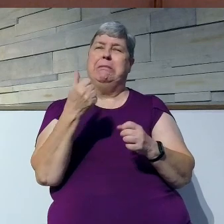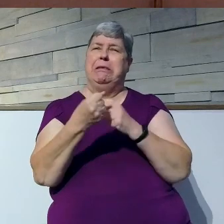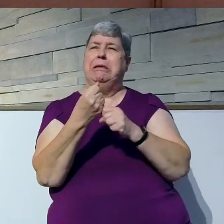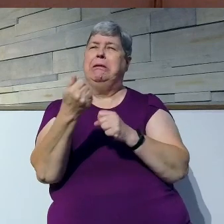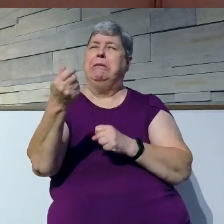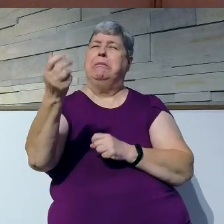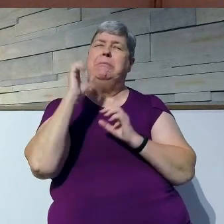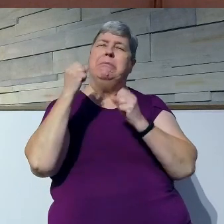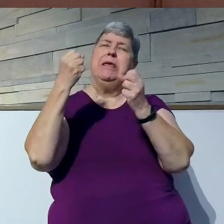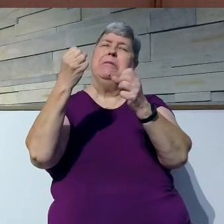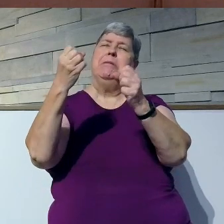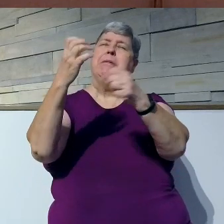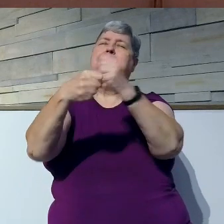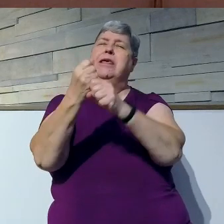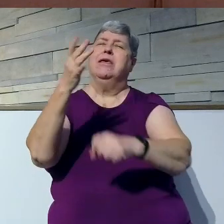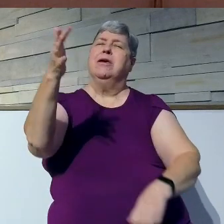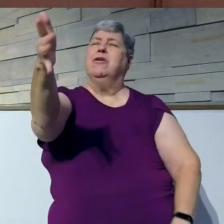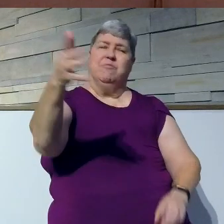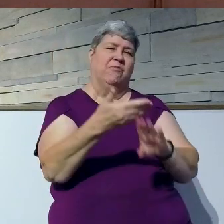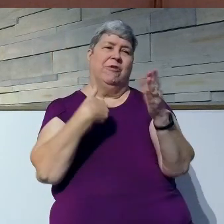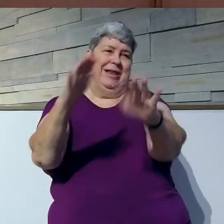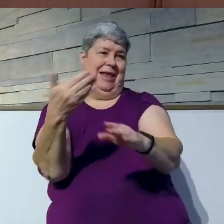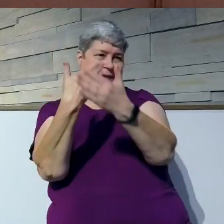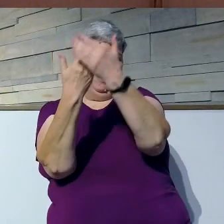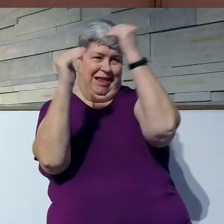decades. That's decades away before I see that.